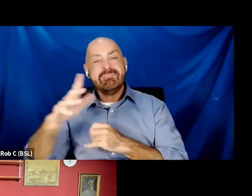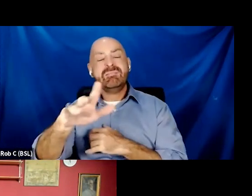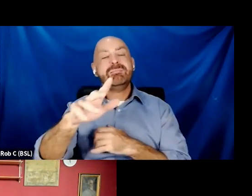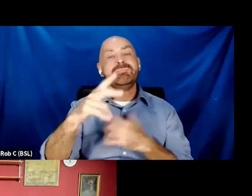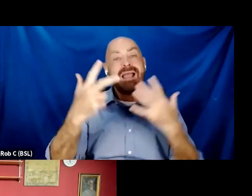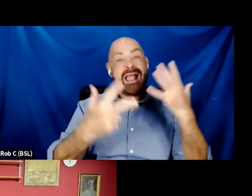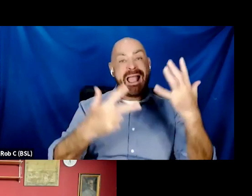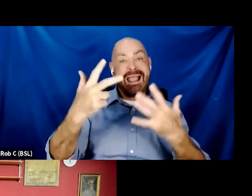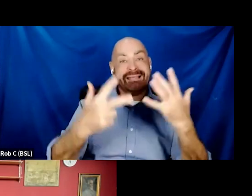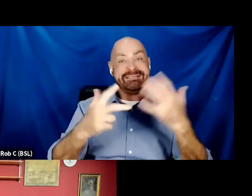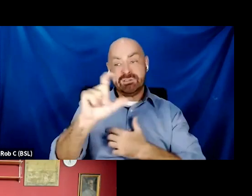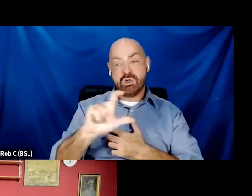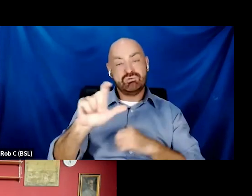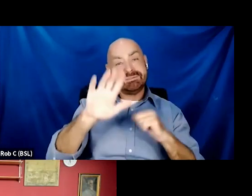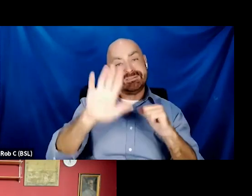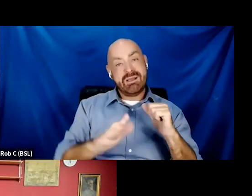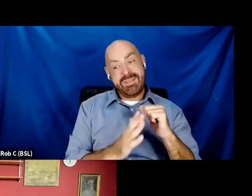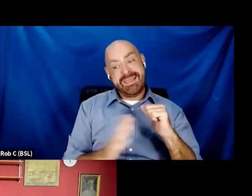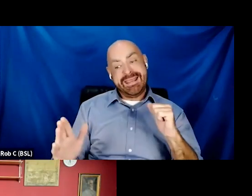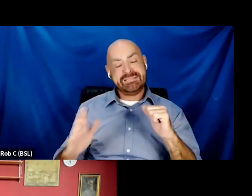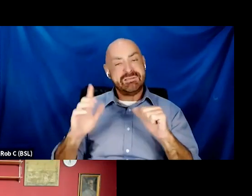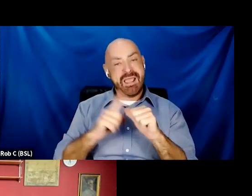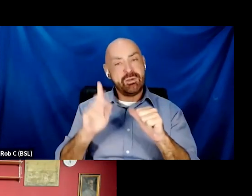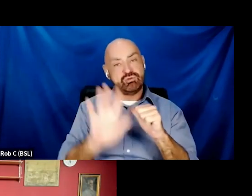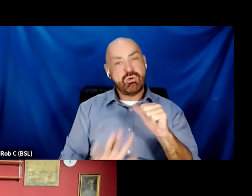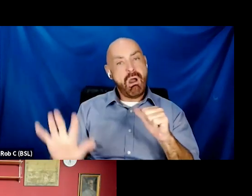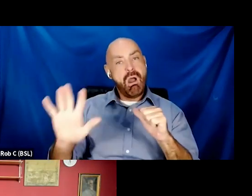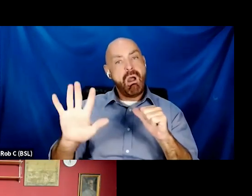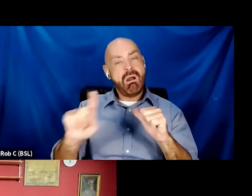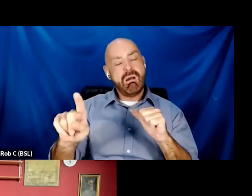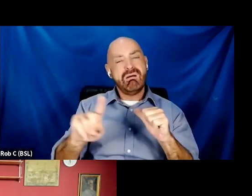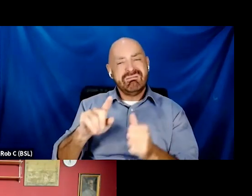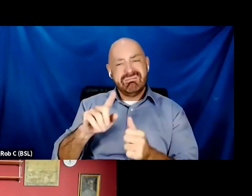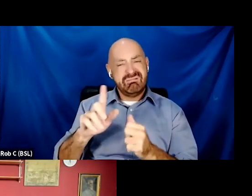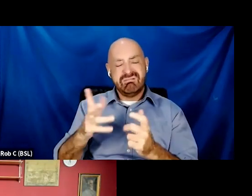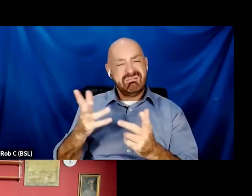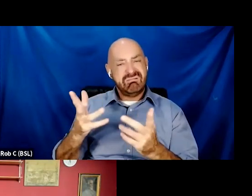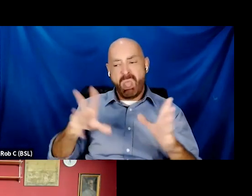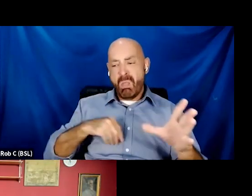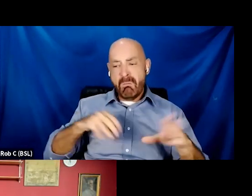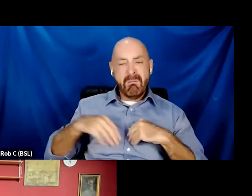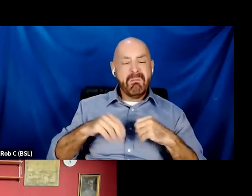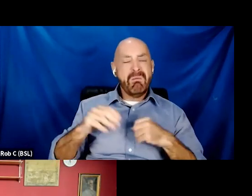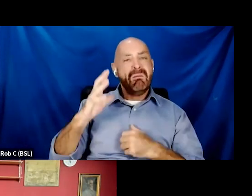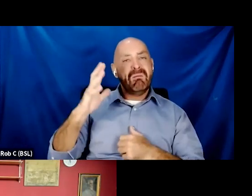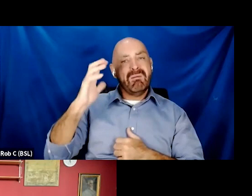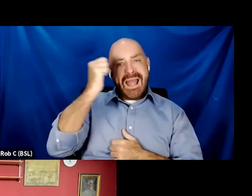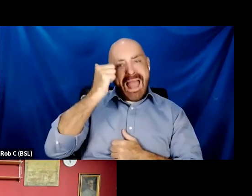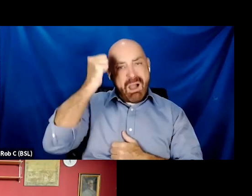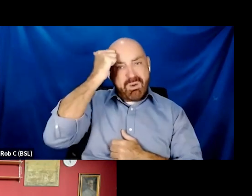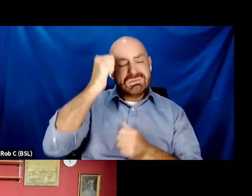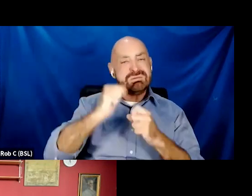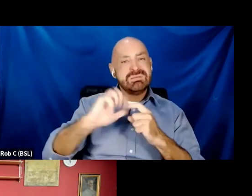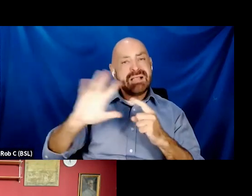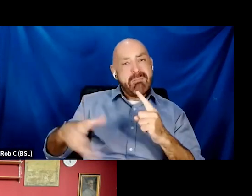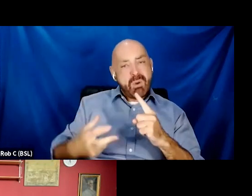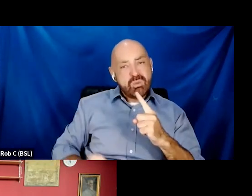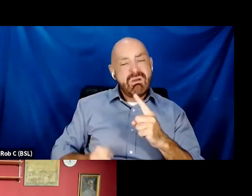of Southeast Asia were transmission rates very low? Laos, Cambodia, Vietnam, not just China.